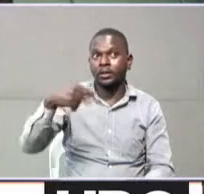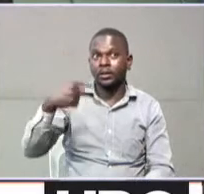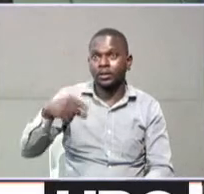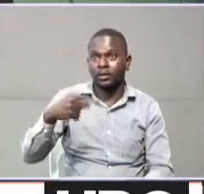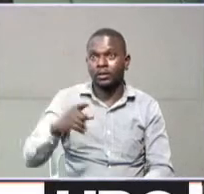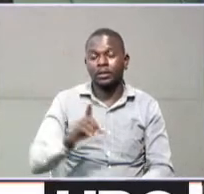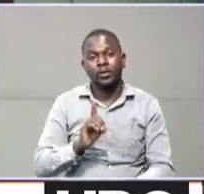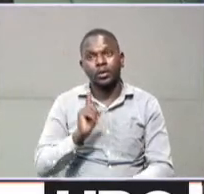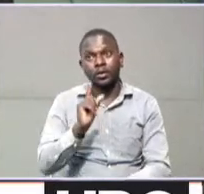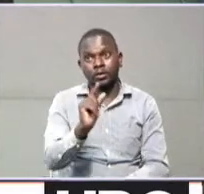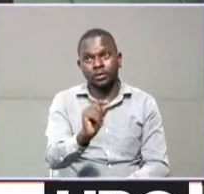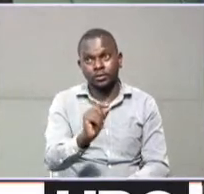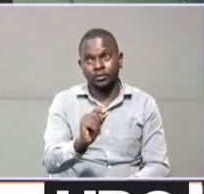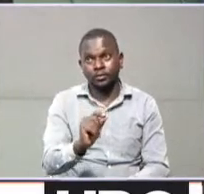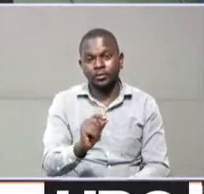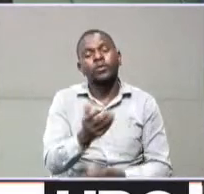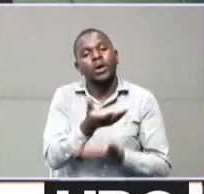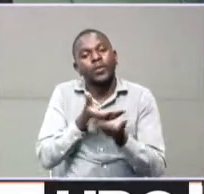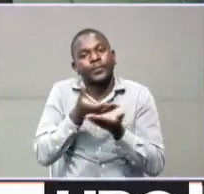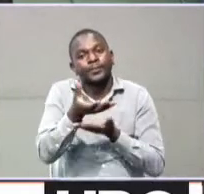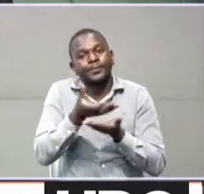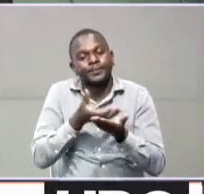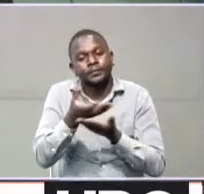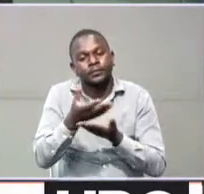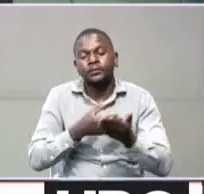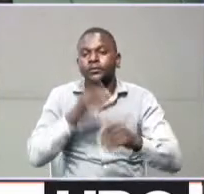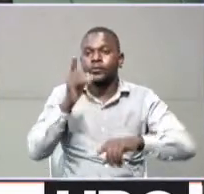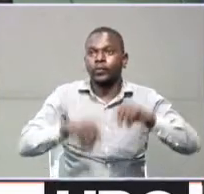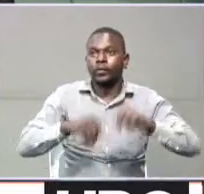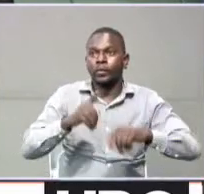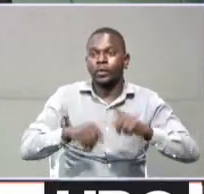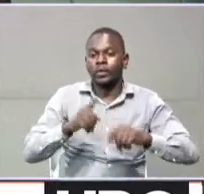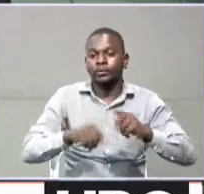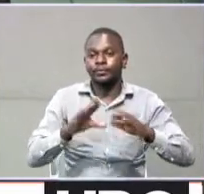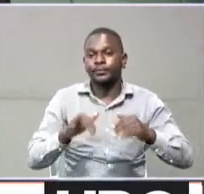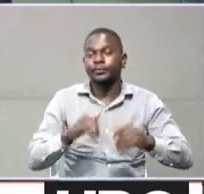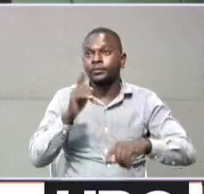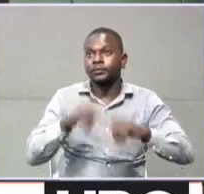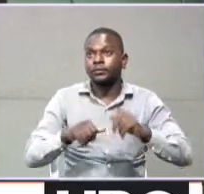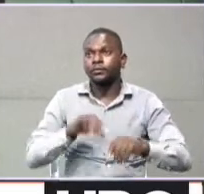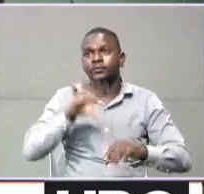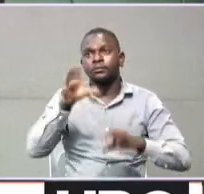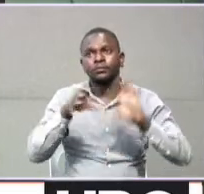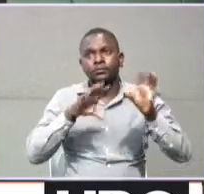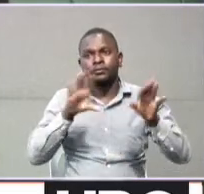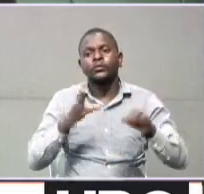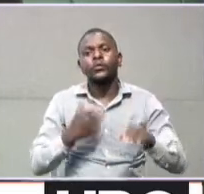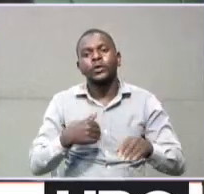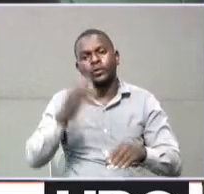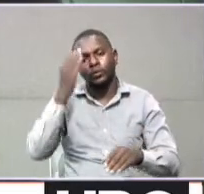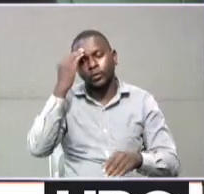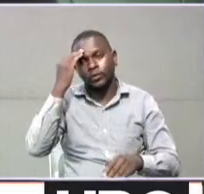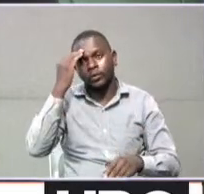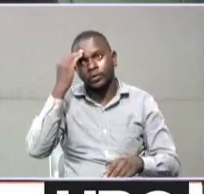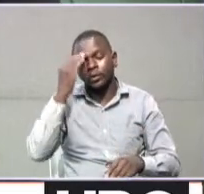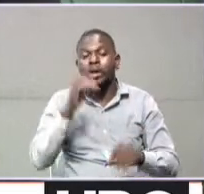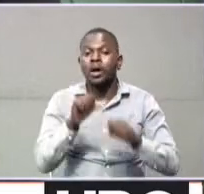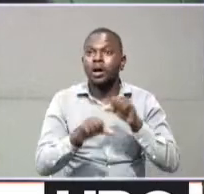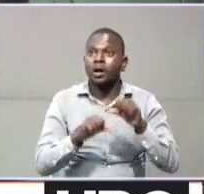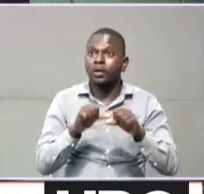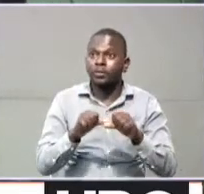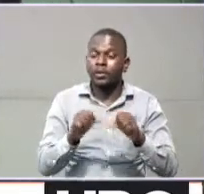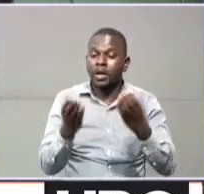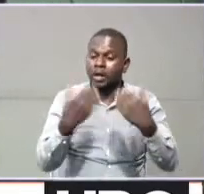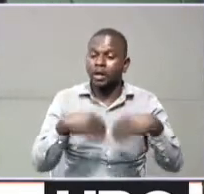gone to have discussions political discussions with party branches who wanted to know about the